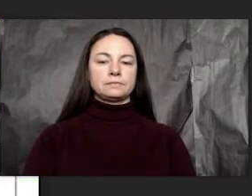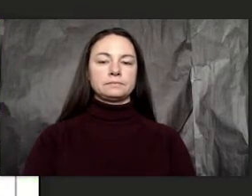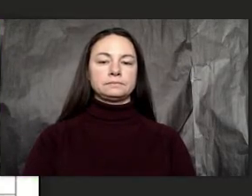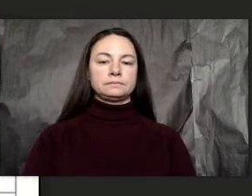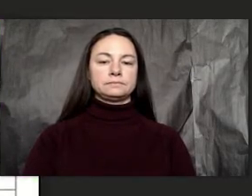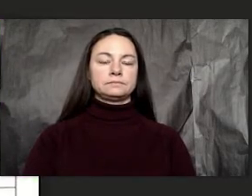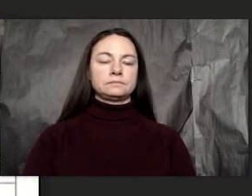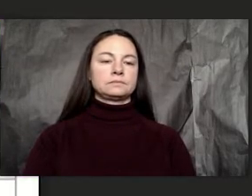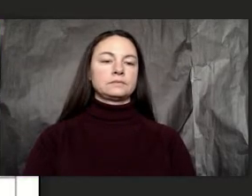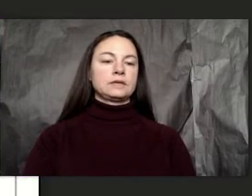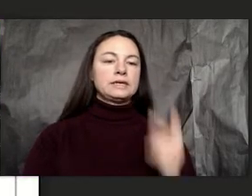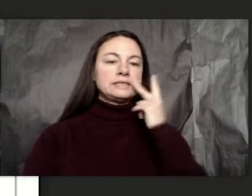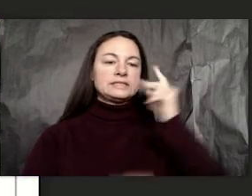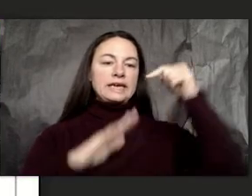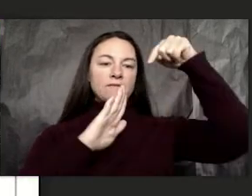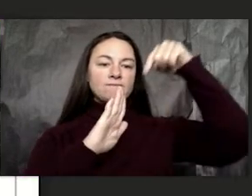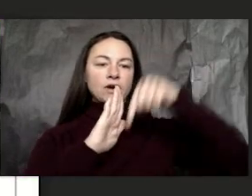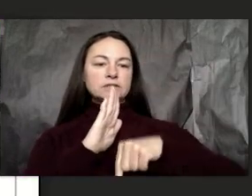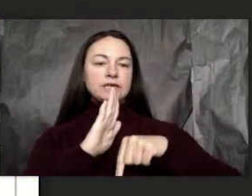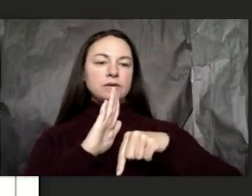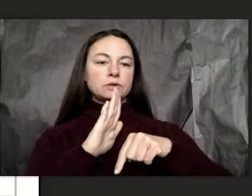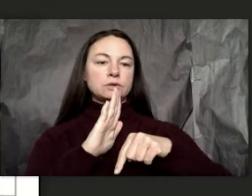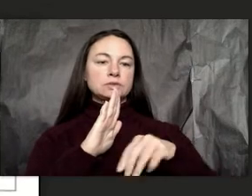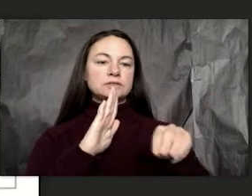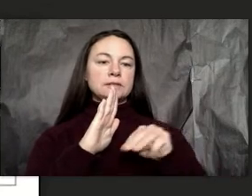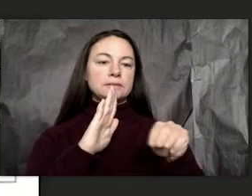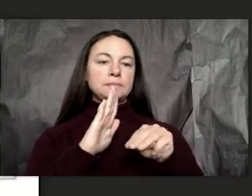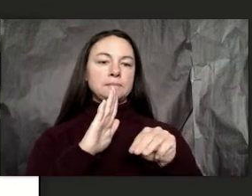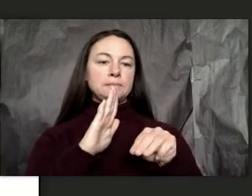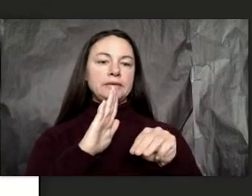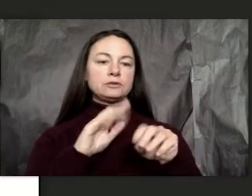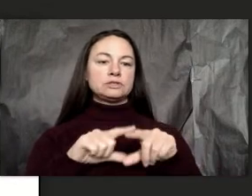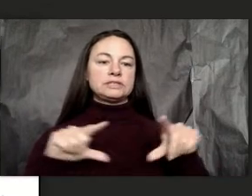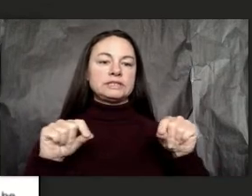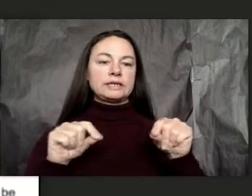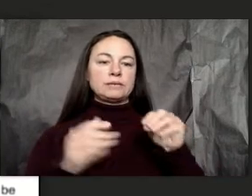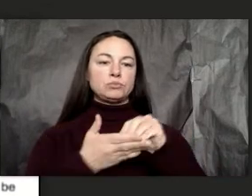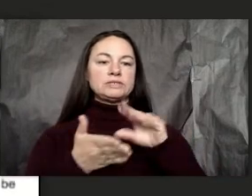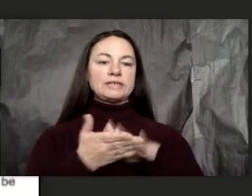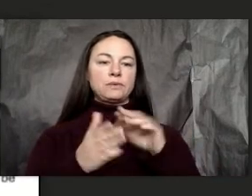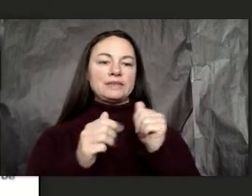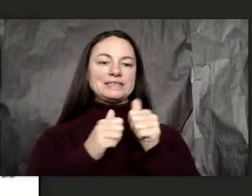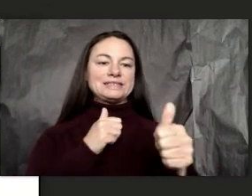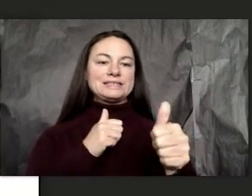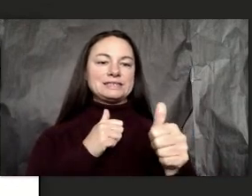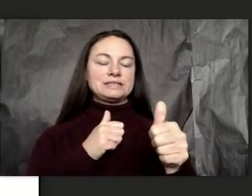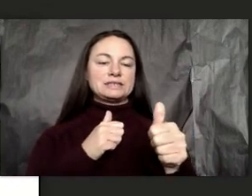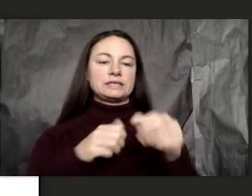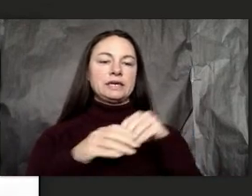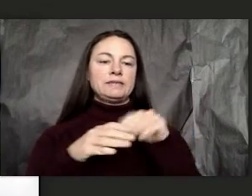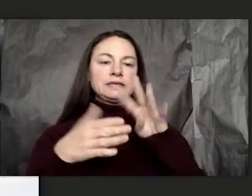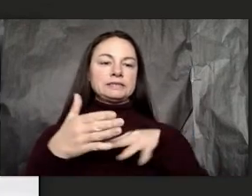You watch how far it goes down the meter stick and you record those distances in your data table.